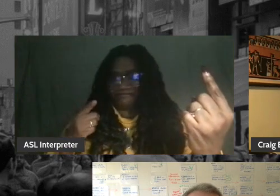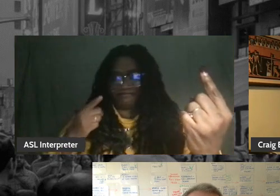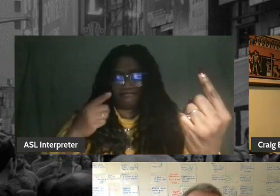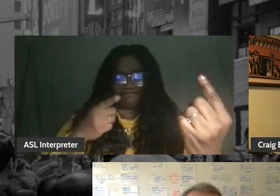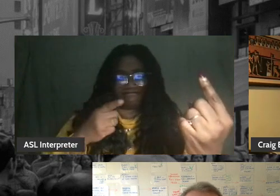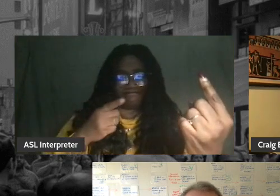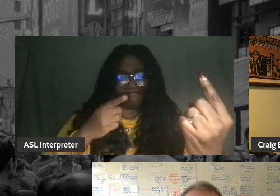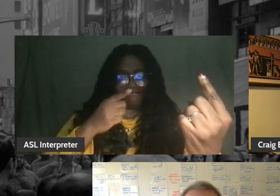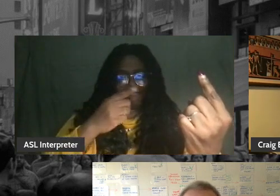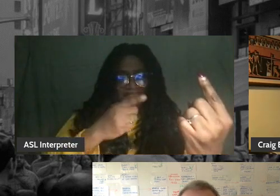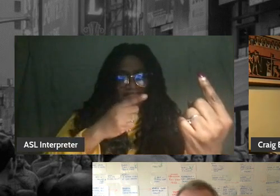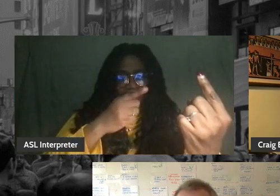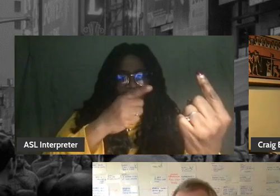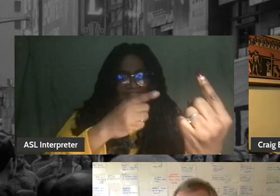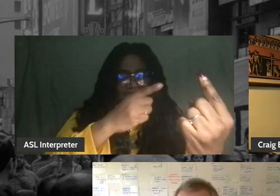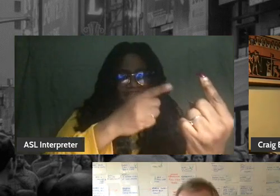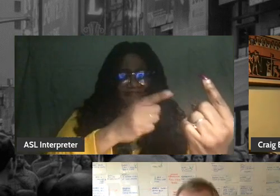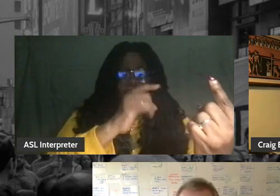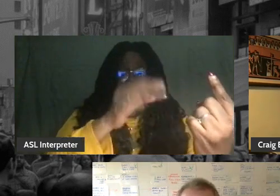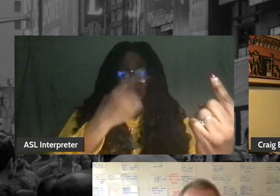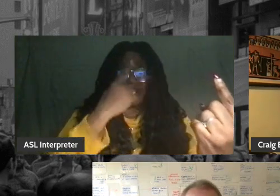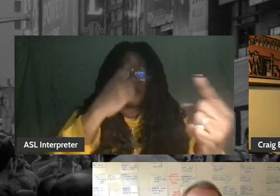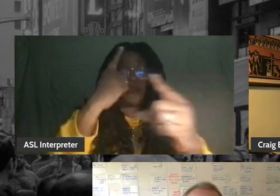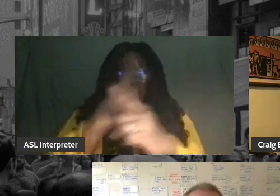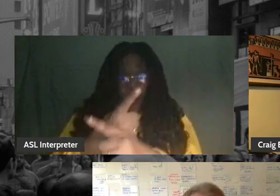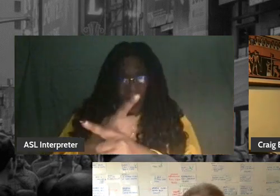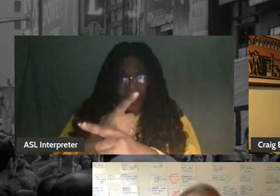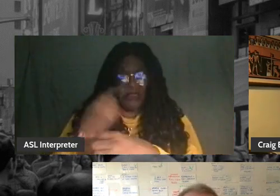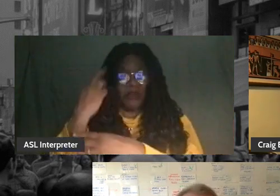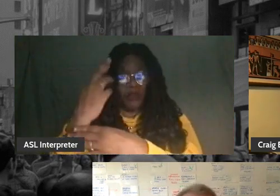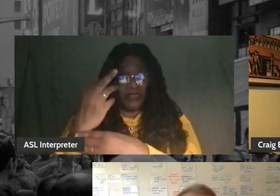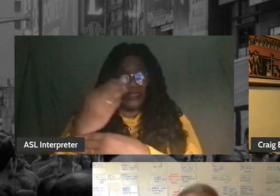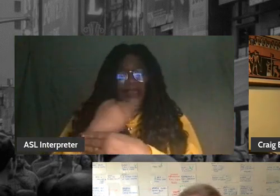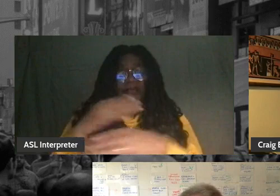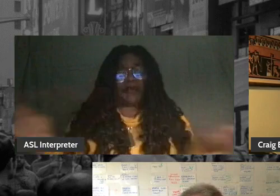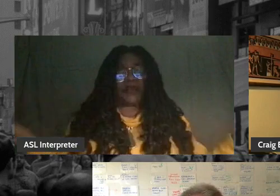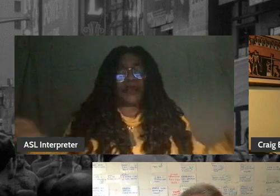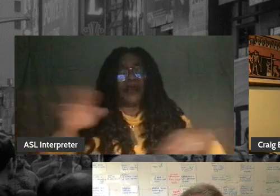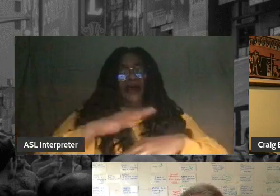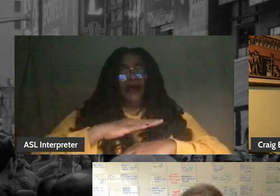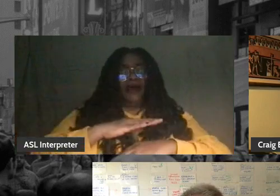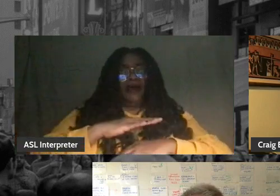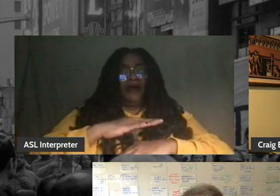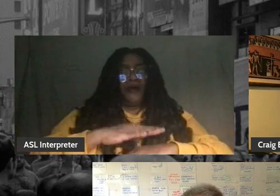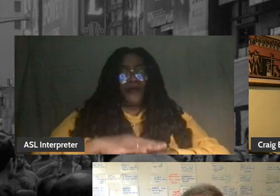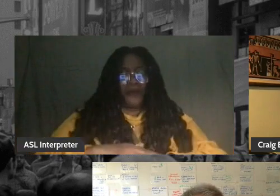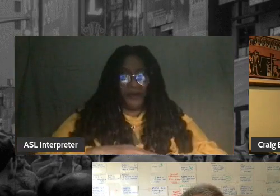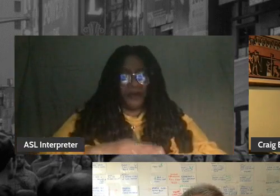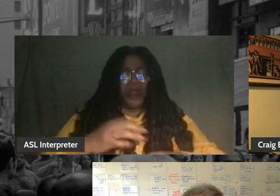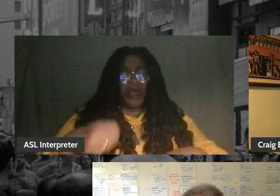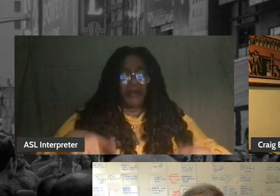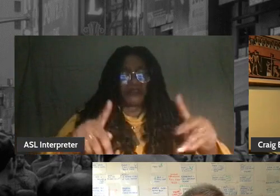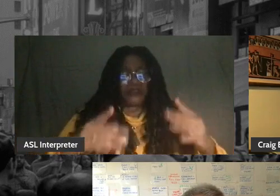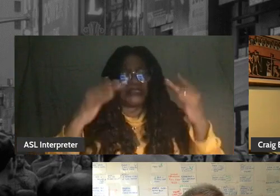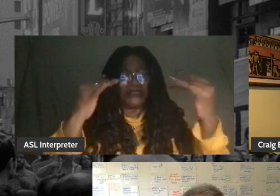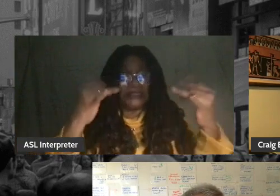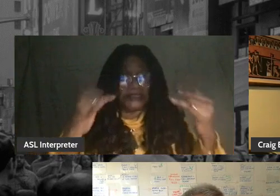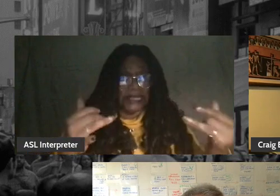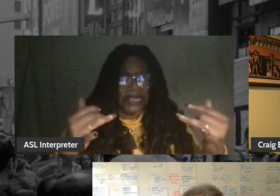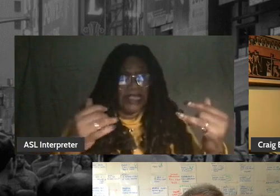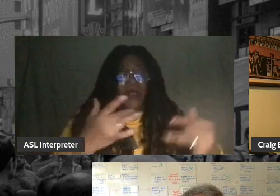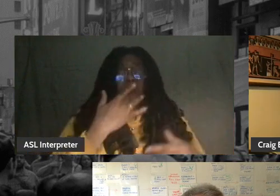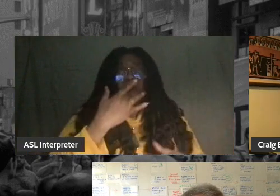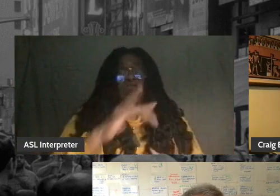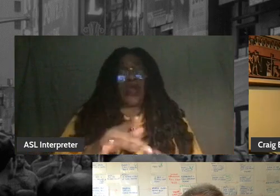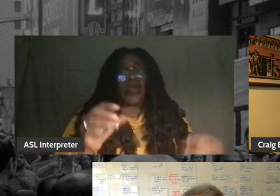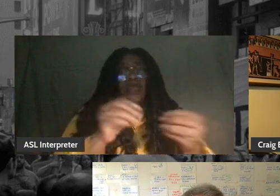the right reasons, it can be an incredibly fulfilling opportunity. I think today we're lucky that there are more platforms than